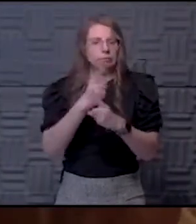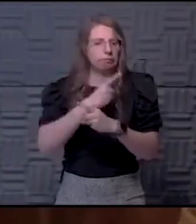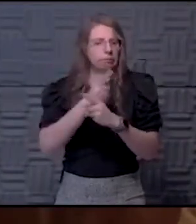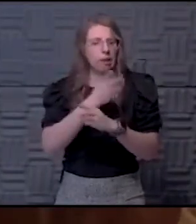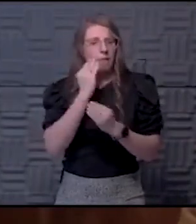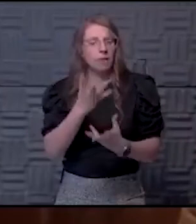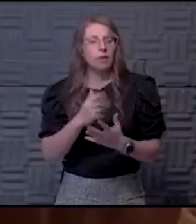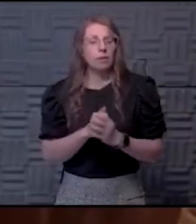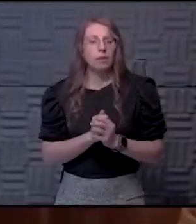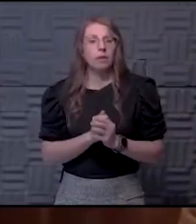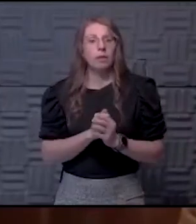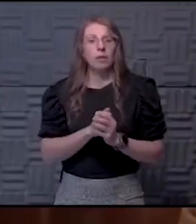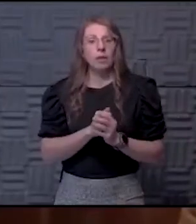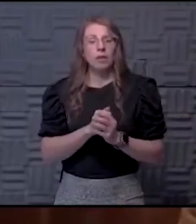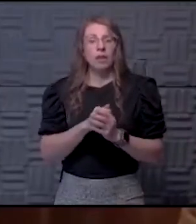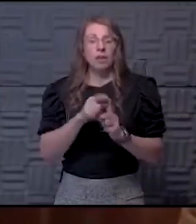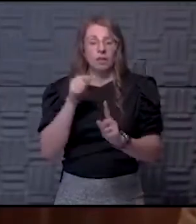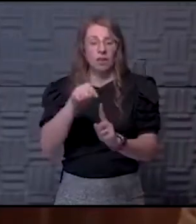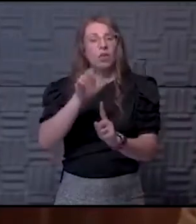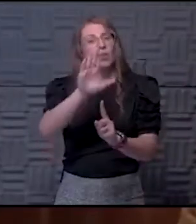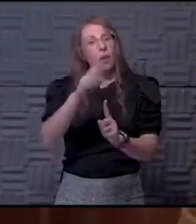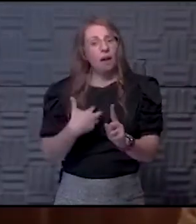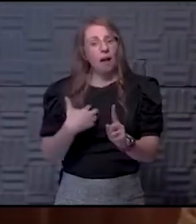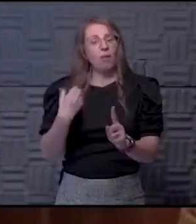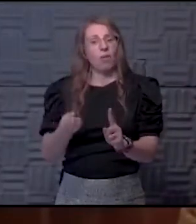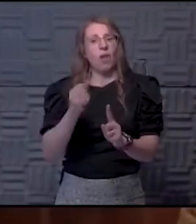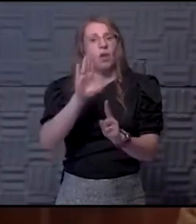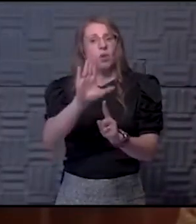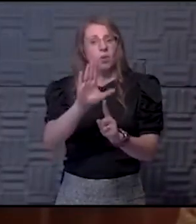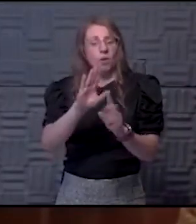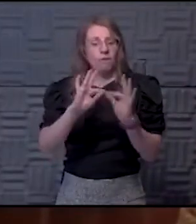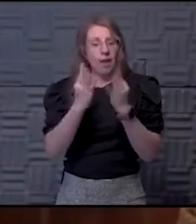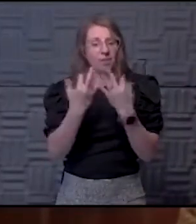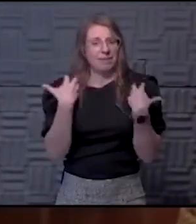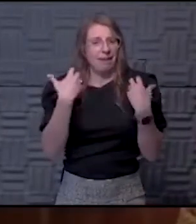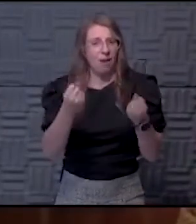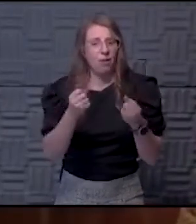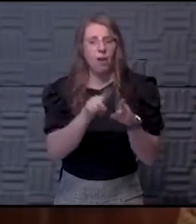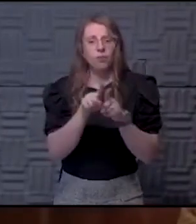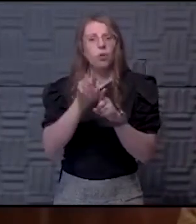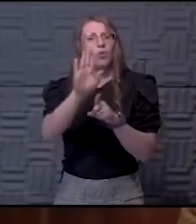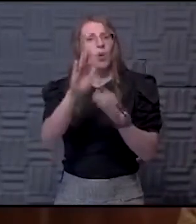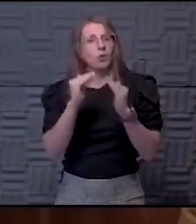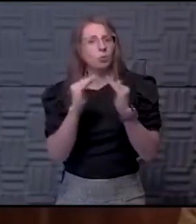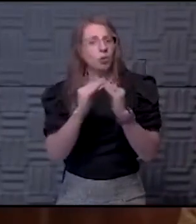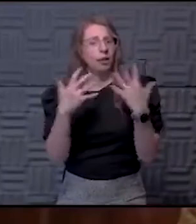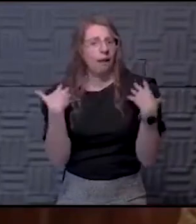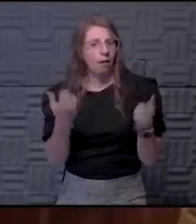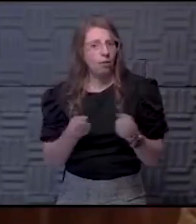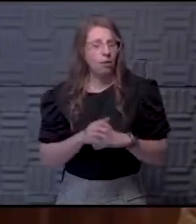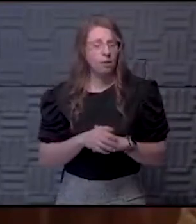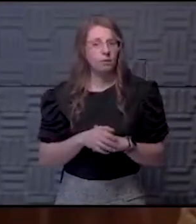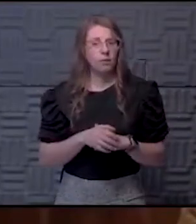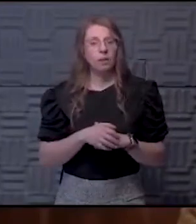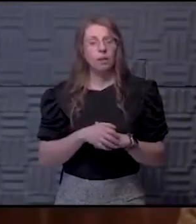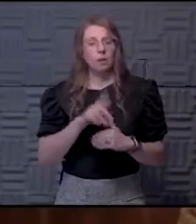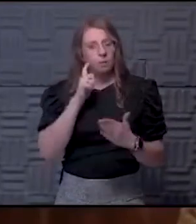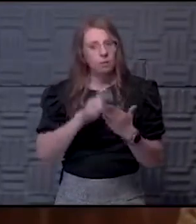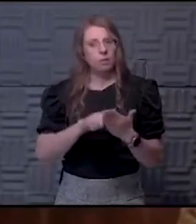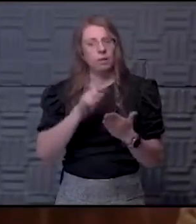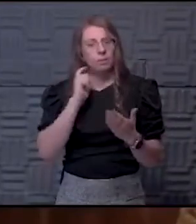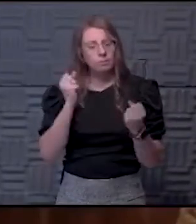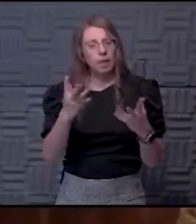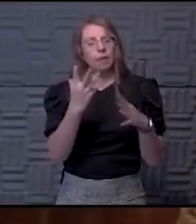about your health, the health of your family, and the health of your community. And we've seen one tragedy after